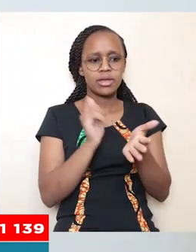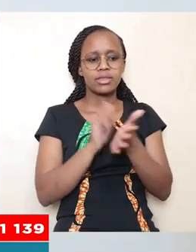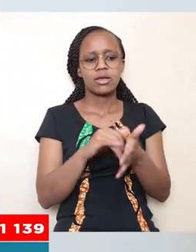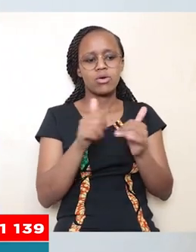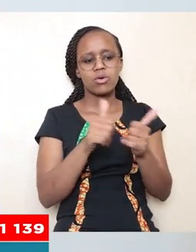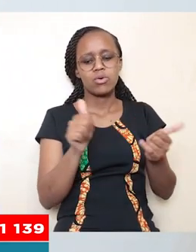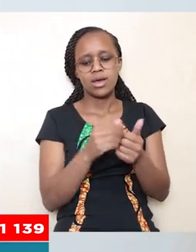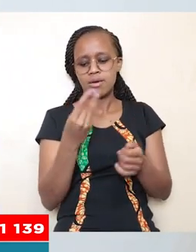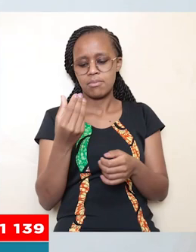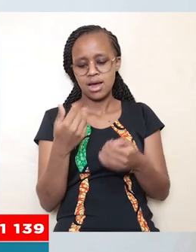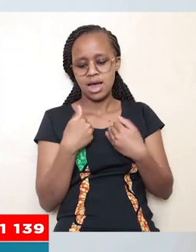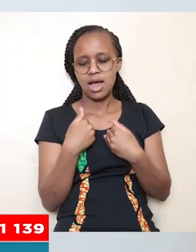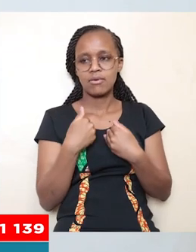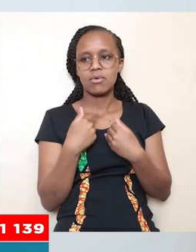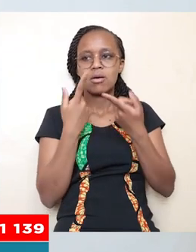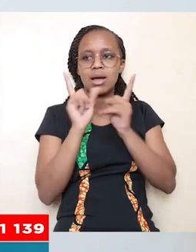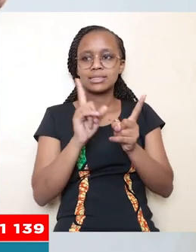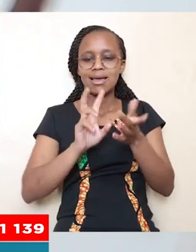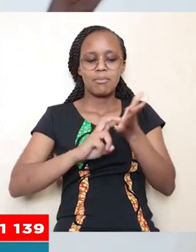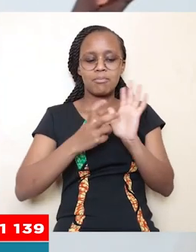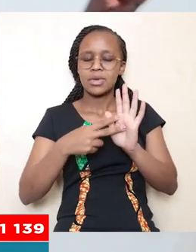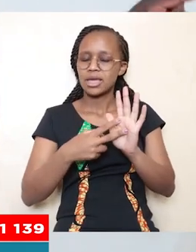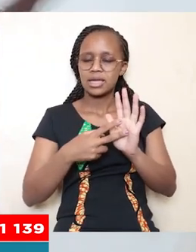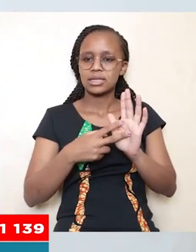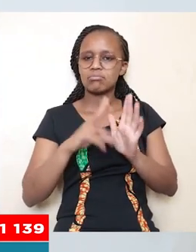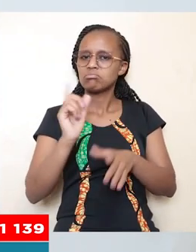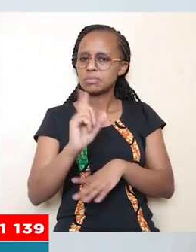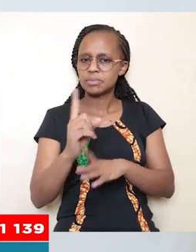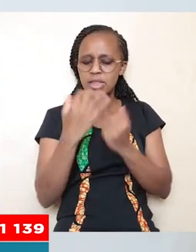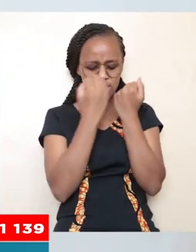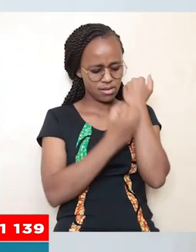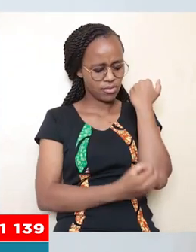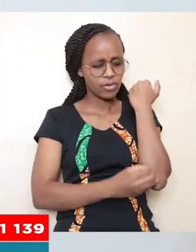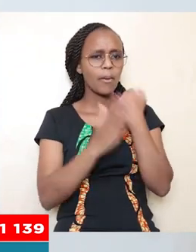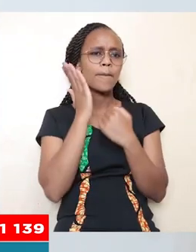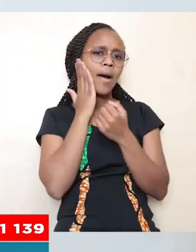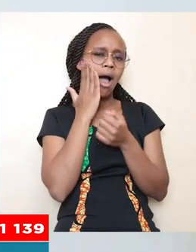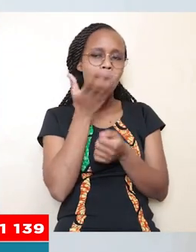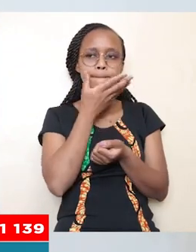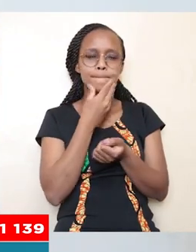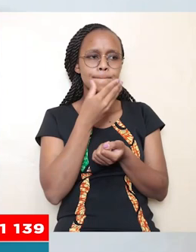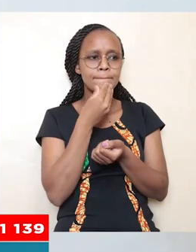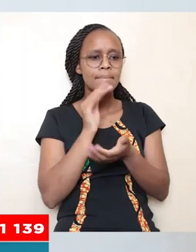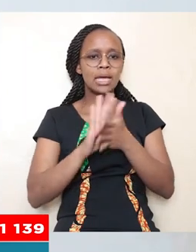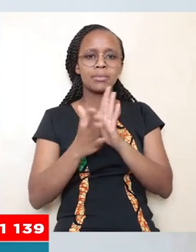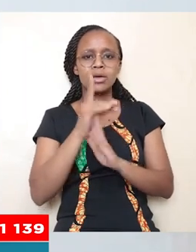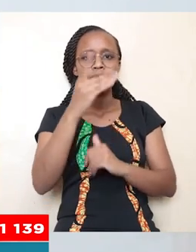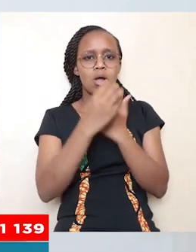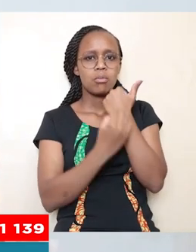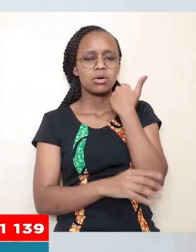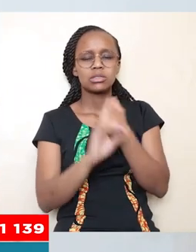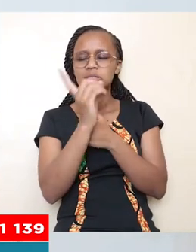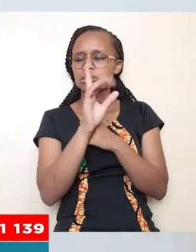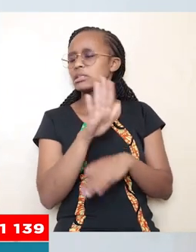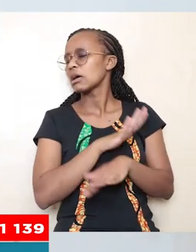well endowed financially. But that does not mean that the poverty of your mother and your father becomes your poverty.